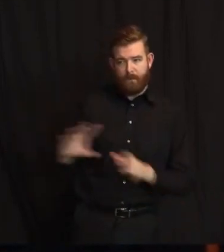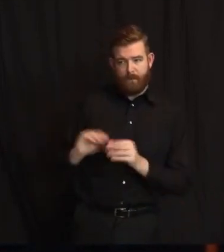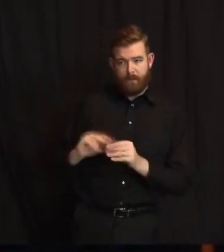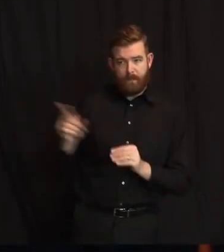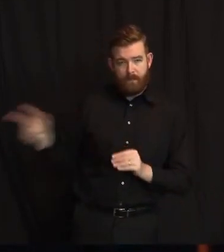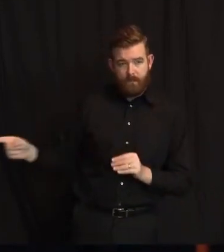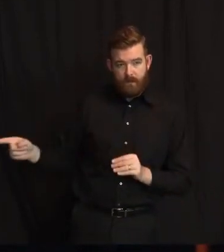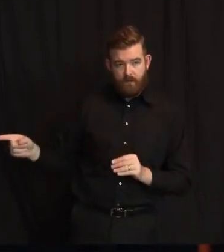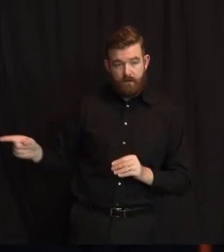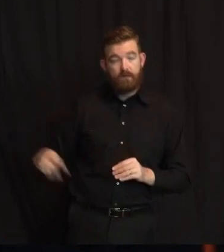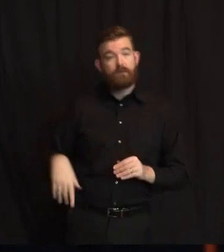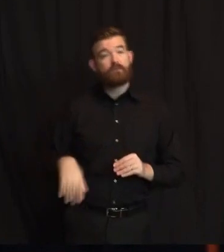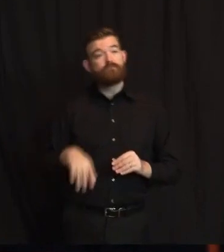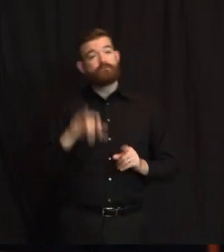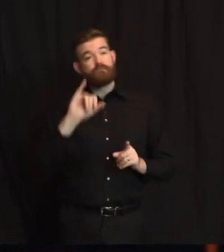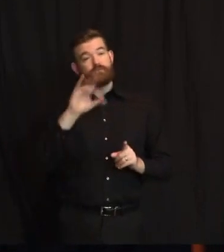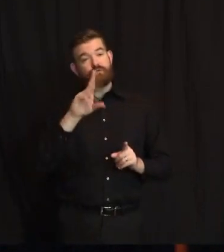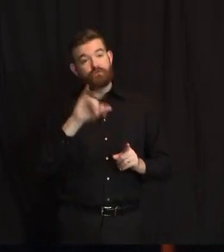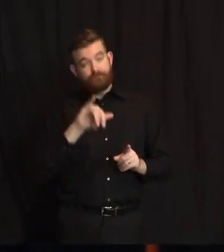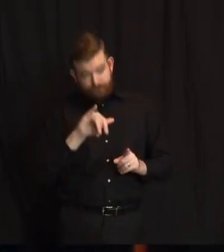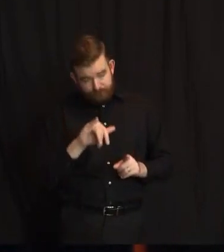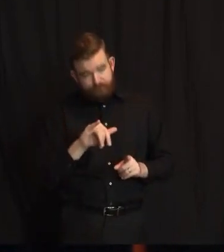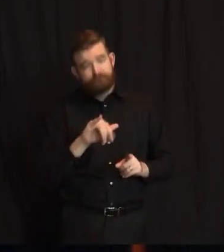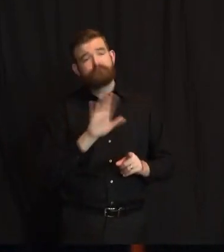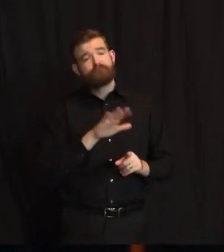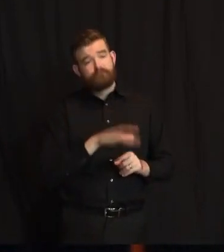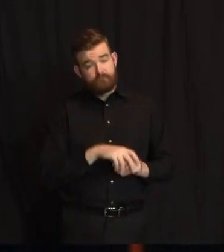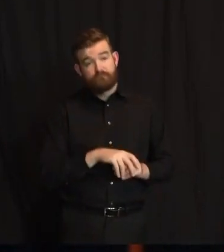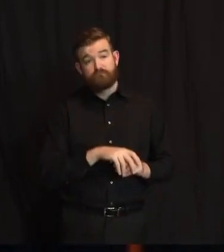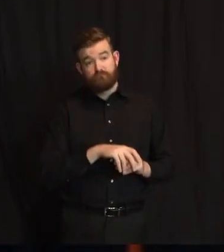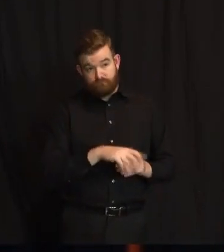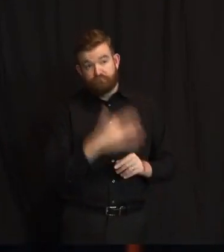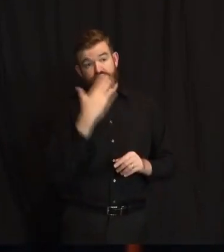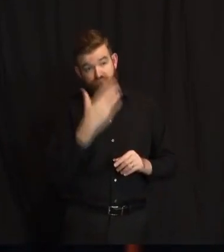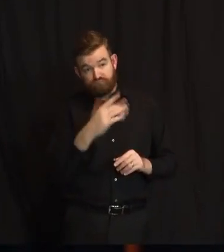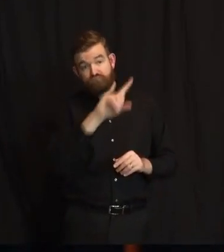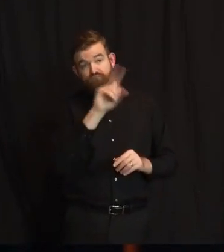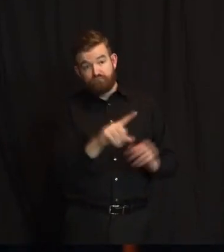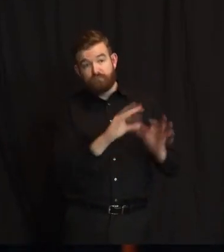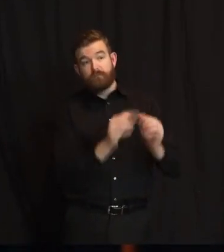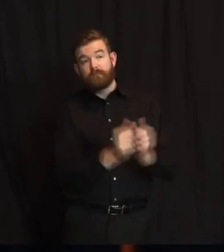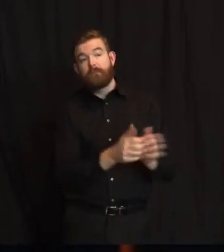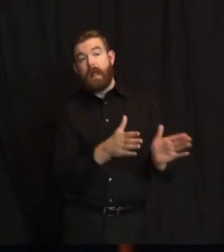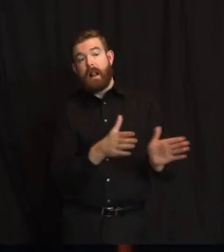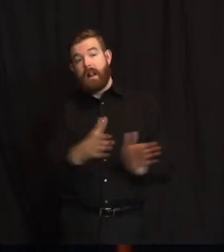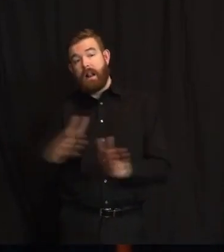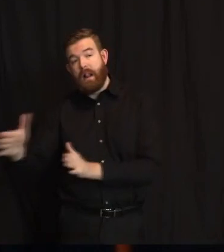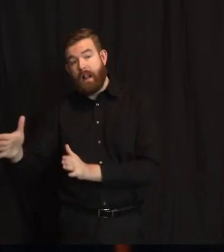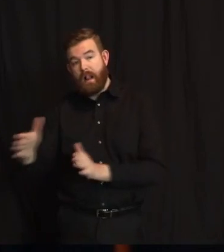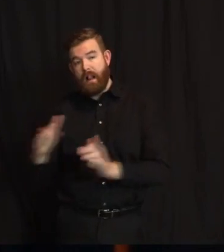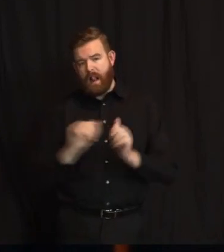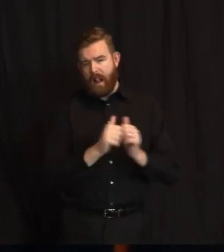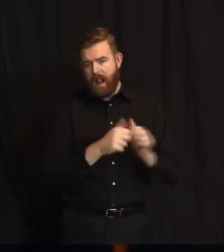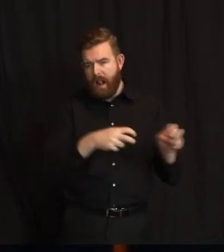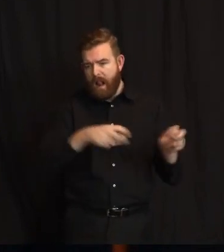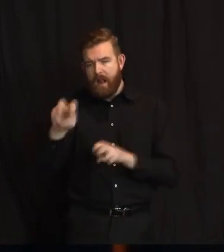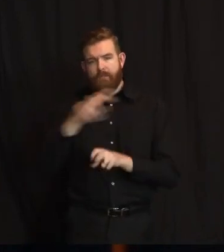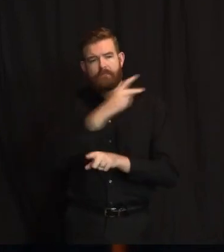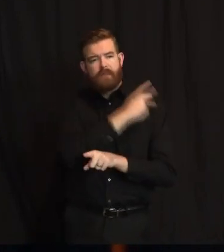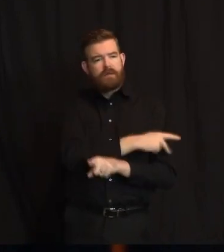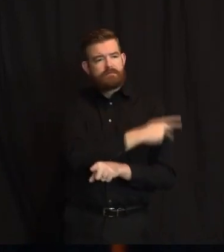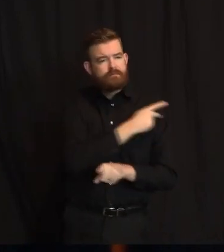the realistic. I mean, it's a great question. Is it a realistic plan? And what we're finding is a realistic plan on Monday becomes